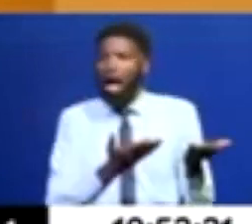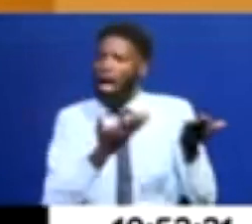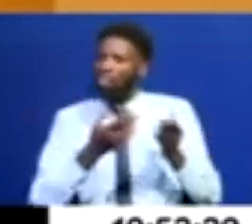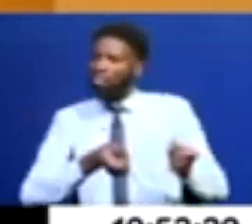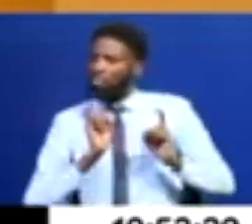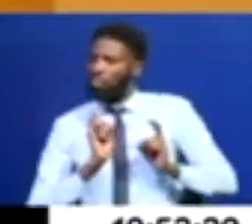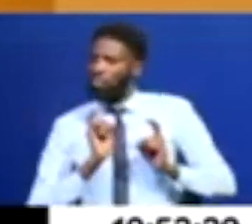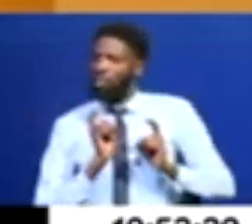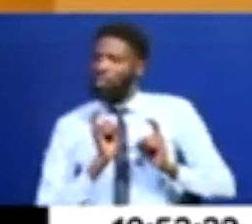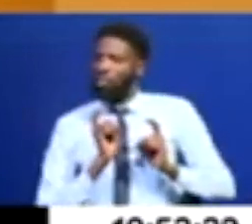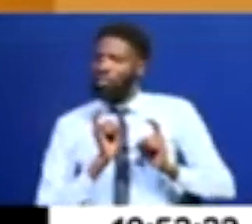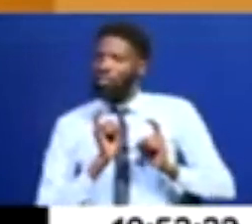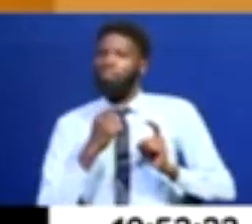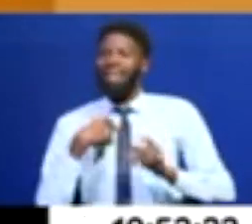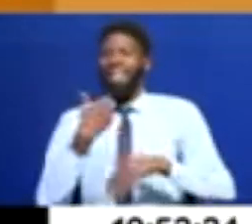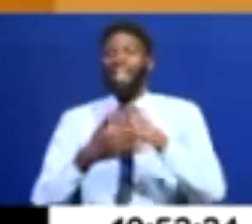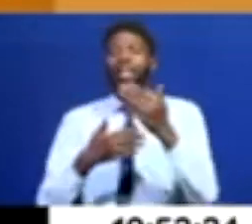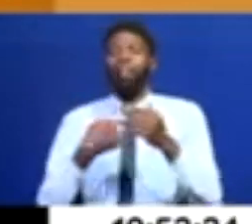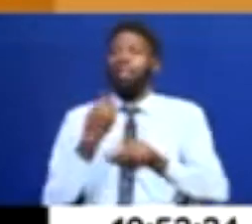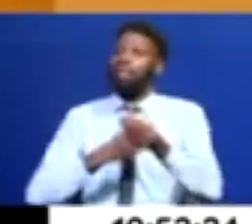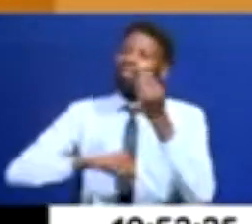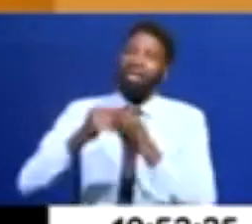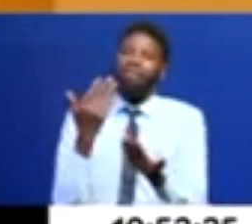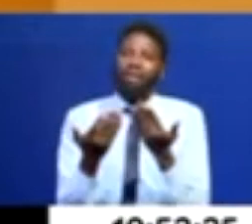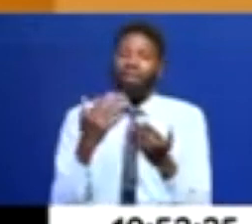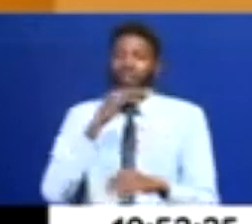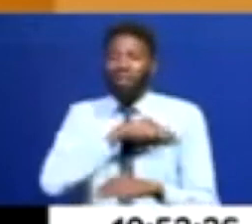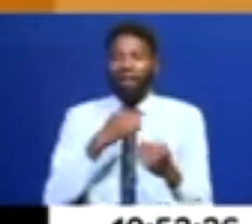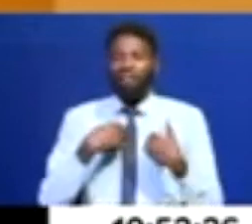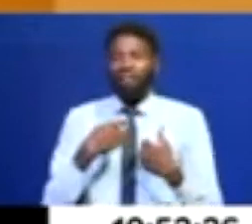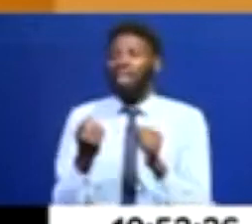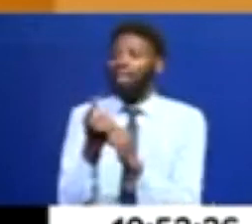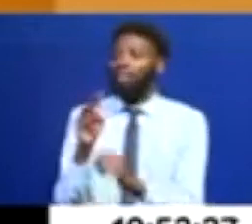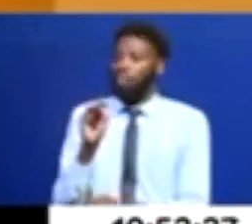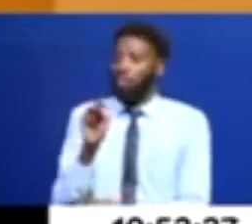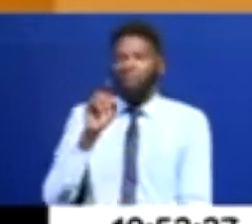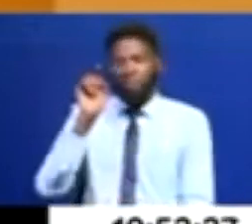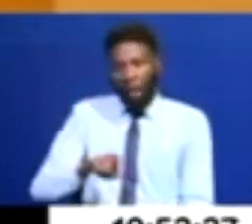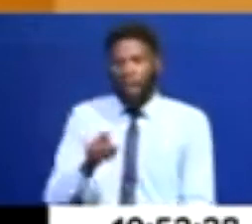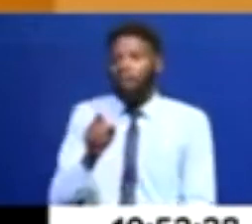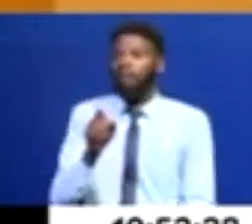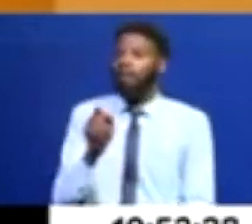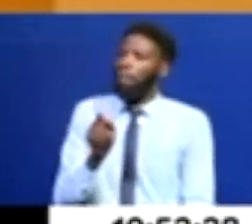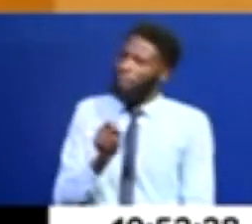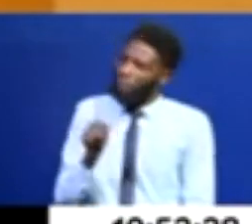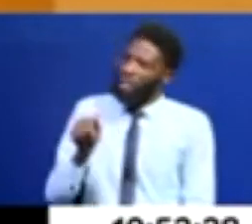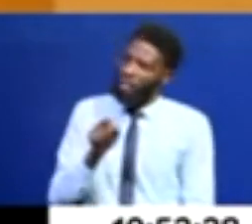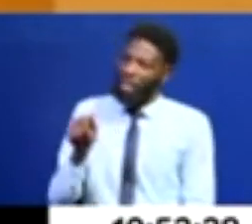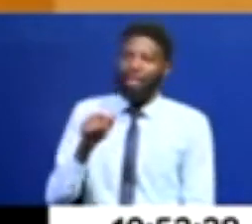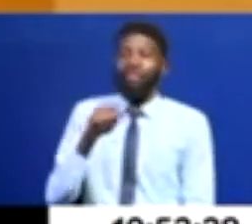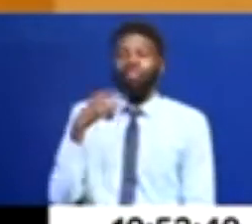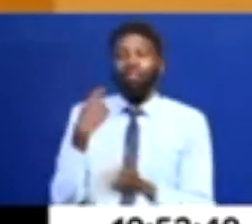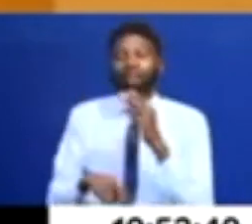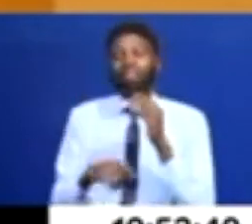maybe a gain of to 11 million shillings, mm-hmm. you have to pay capital gains on 10 million. On 10 million. On 10 million. Mm-hmm. 1